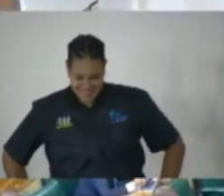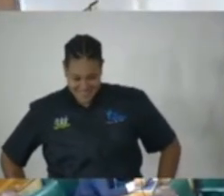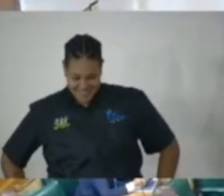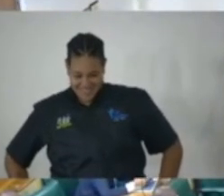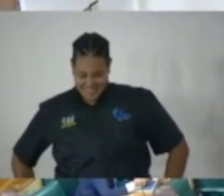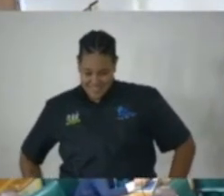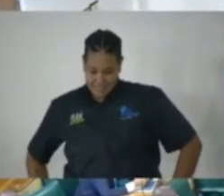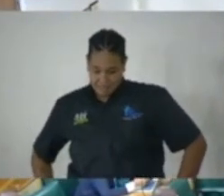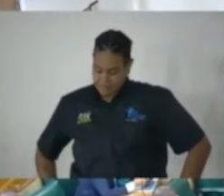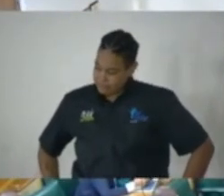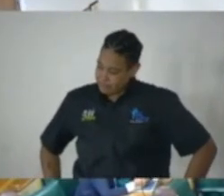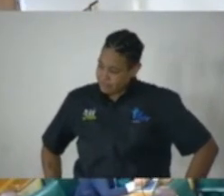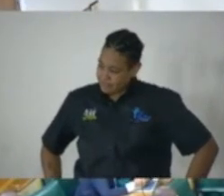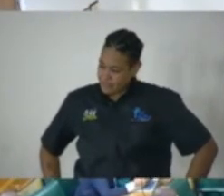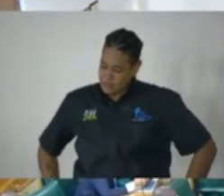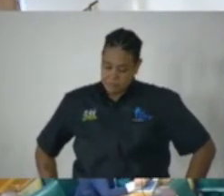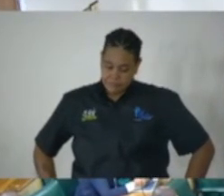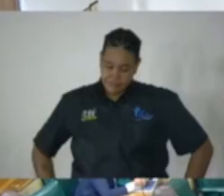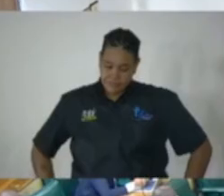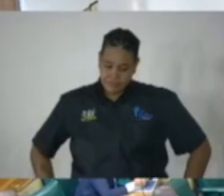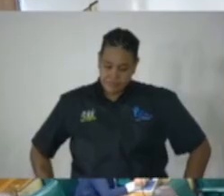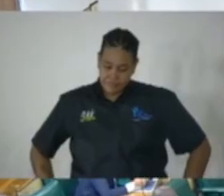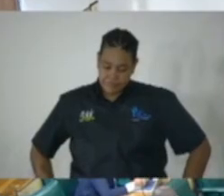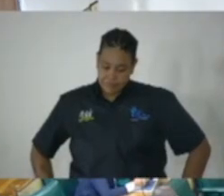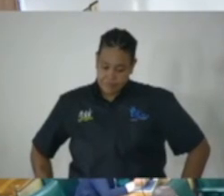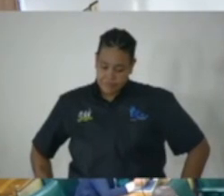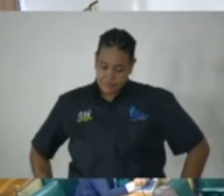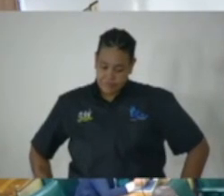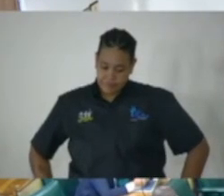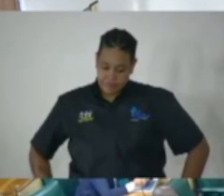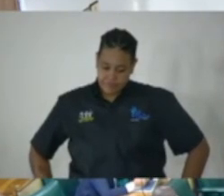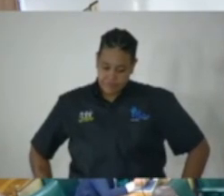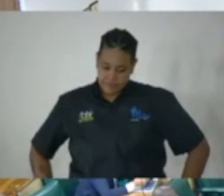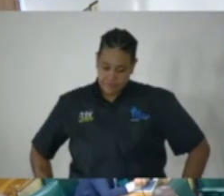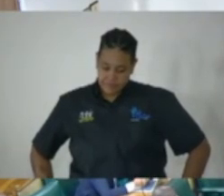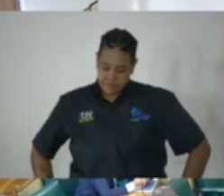Sorry. All right. Just hold a second. Hold a second for me, please.